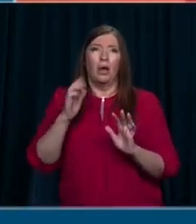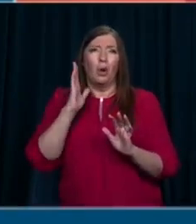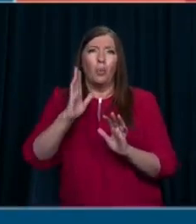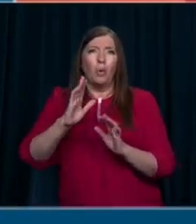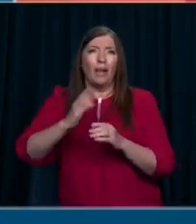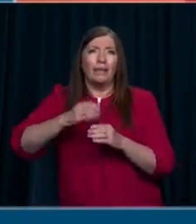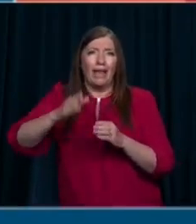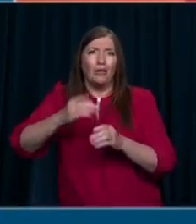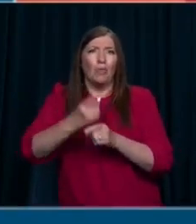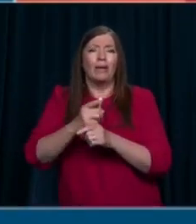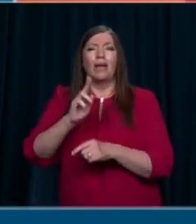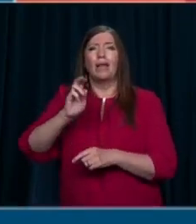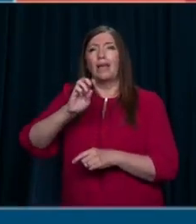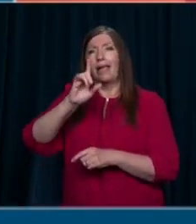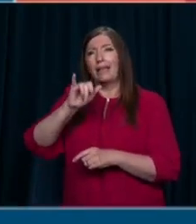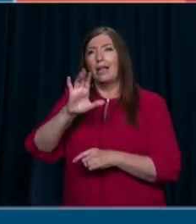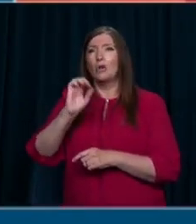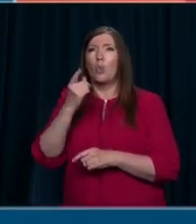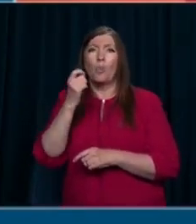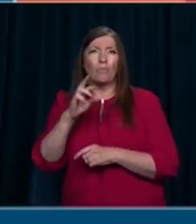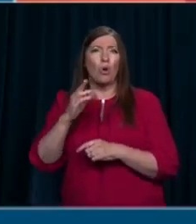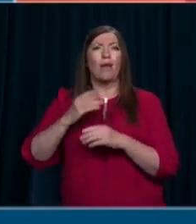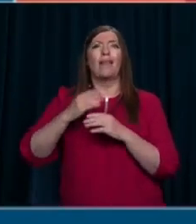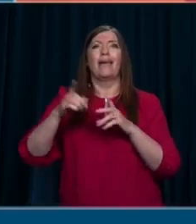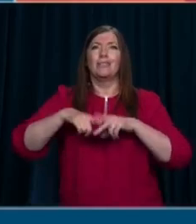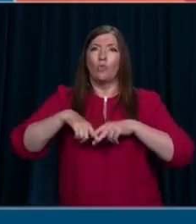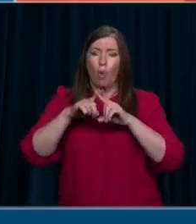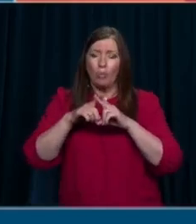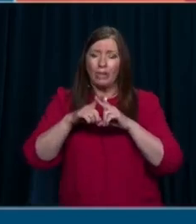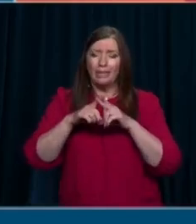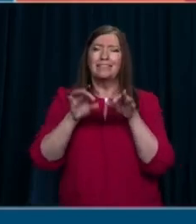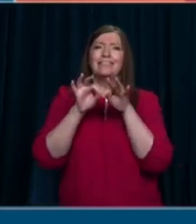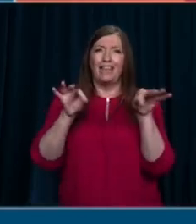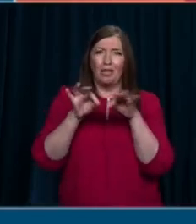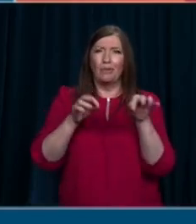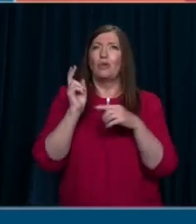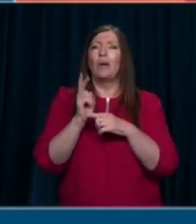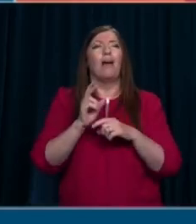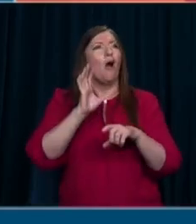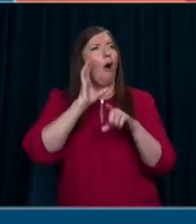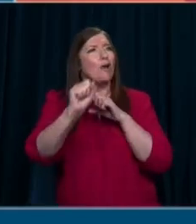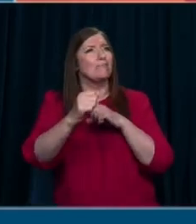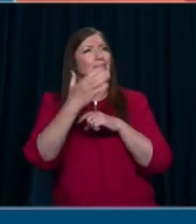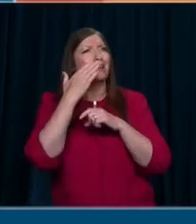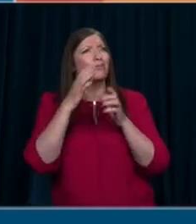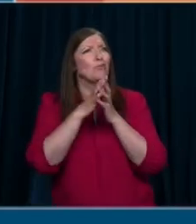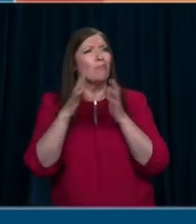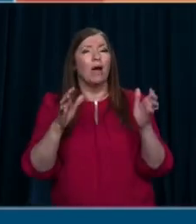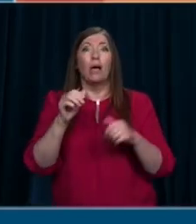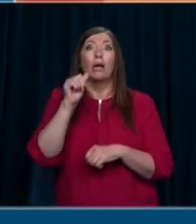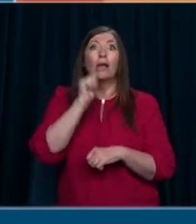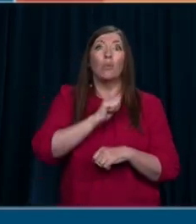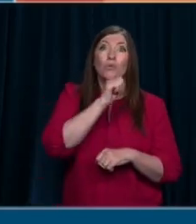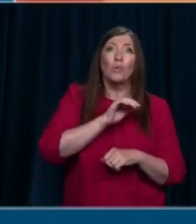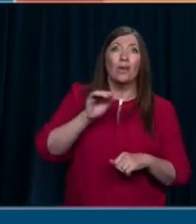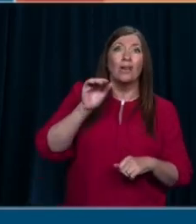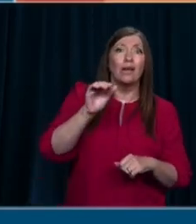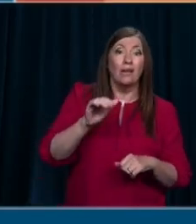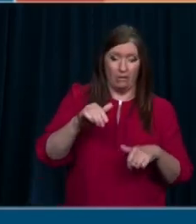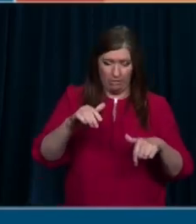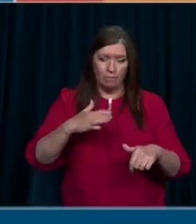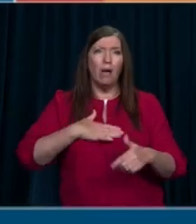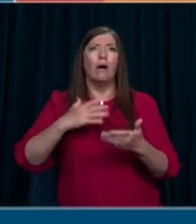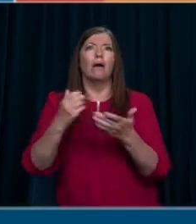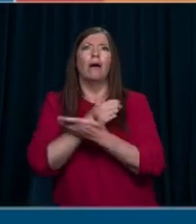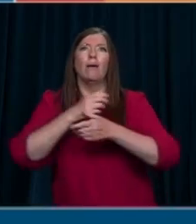end. Kelly Cooper, you have the next opening statement. 2 minutes. Awesome. Thank you very much. You know, Arizona, this is my